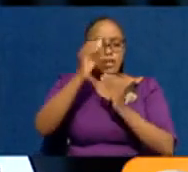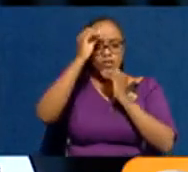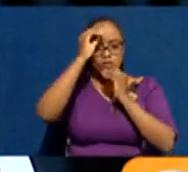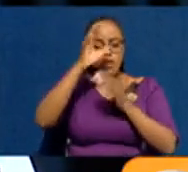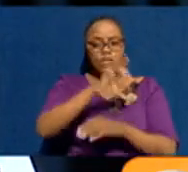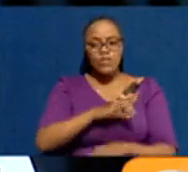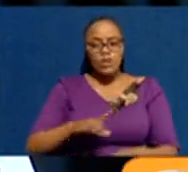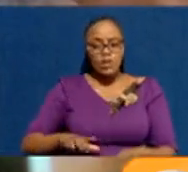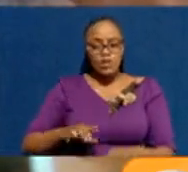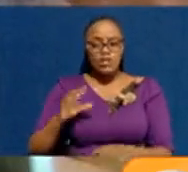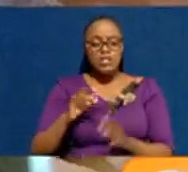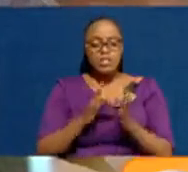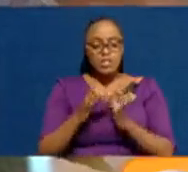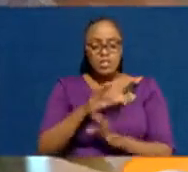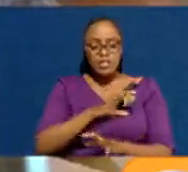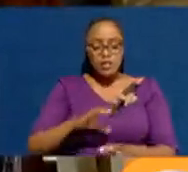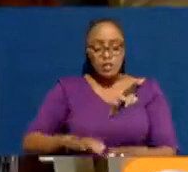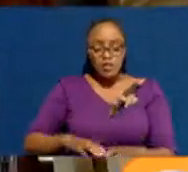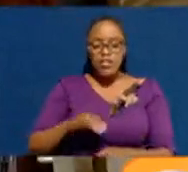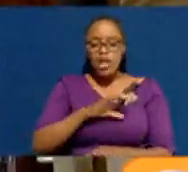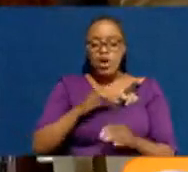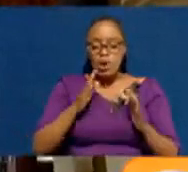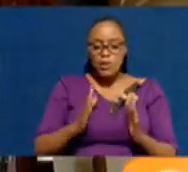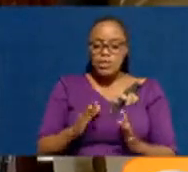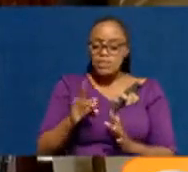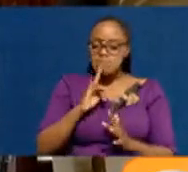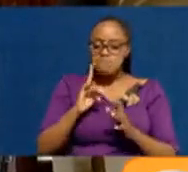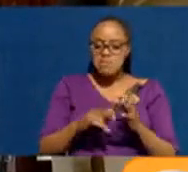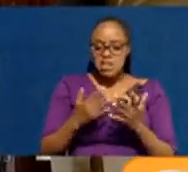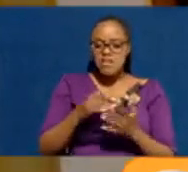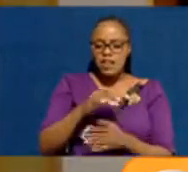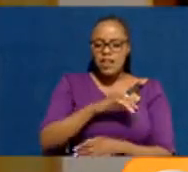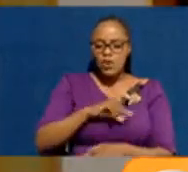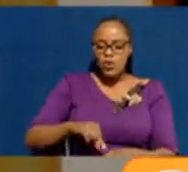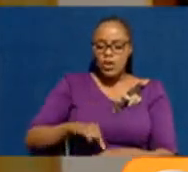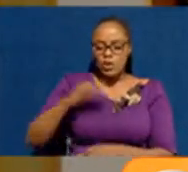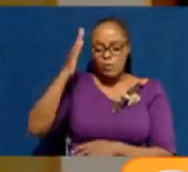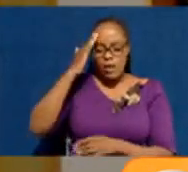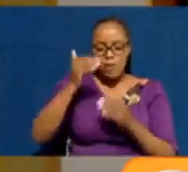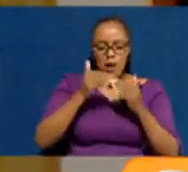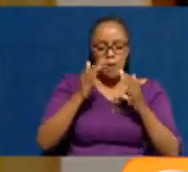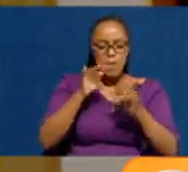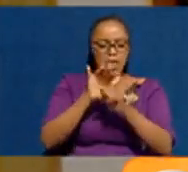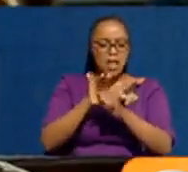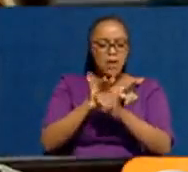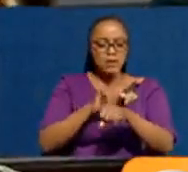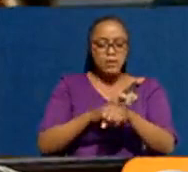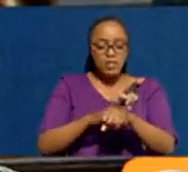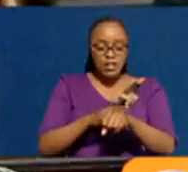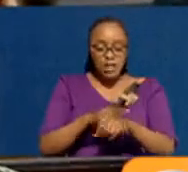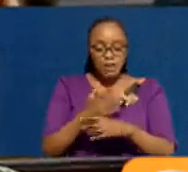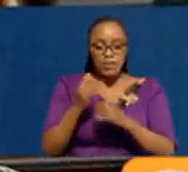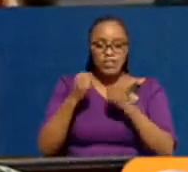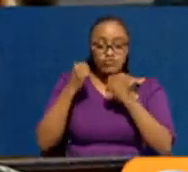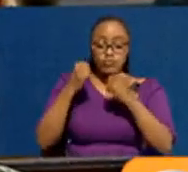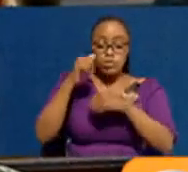Lord Jesus Christ. Commissioner Marriott said Queen Elizabeth will be remembered for speaking openly on many occasions of the strength she gained